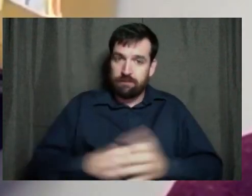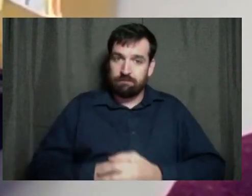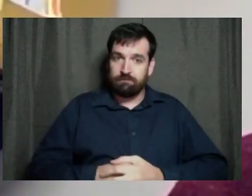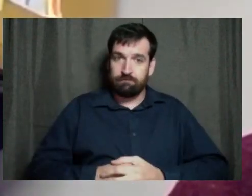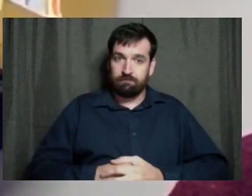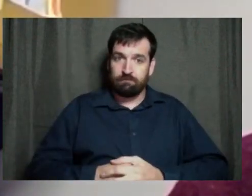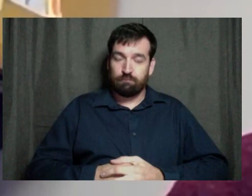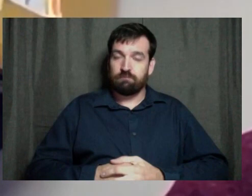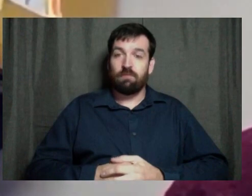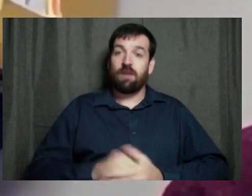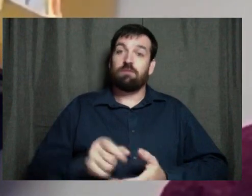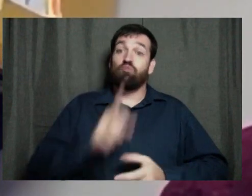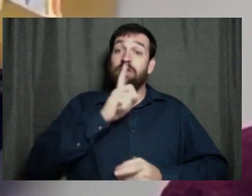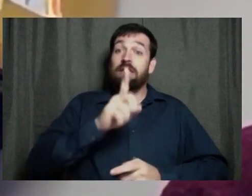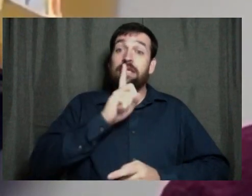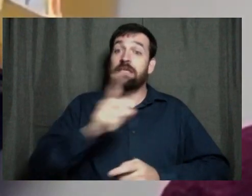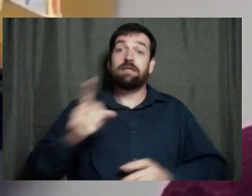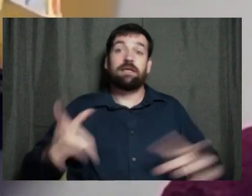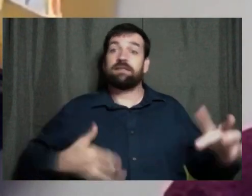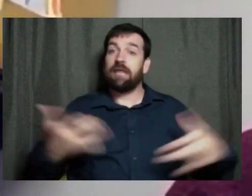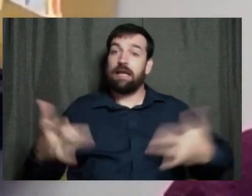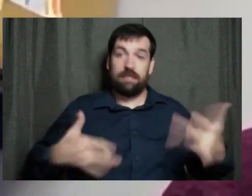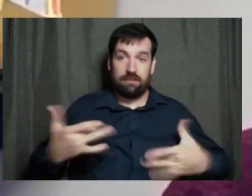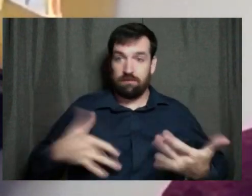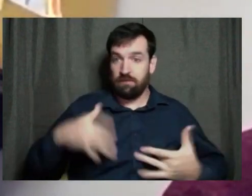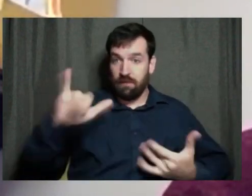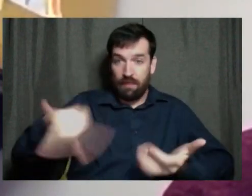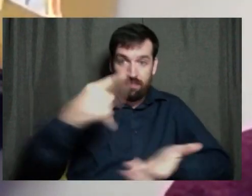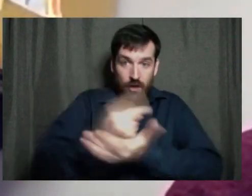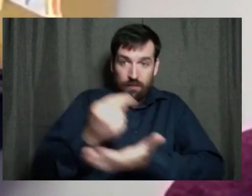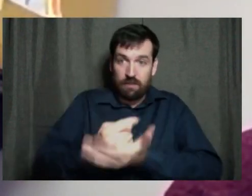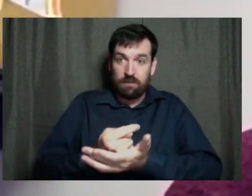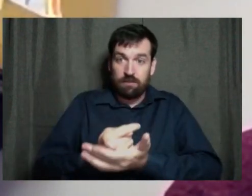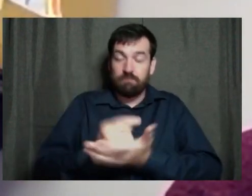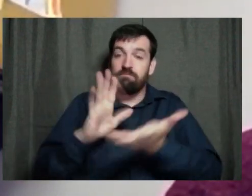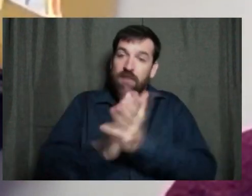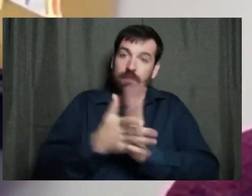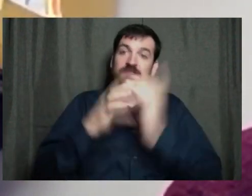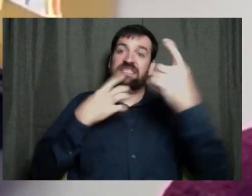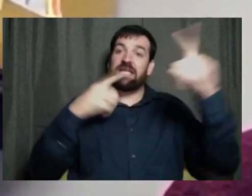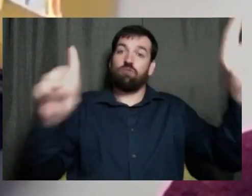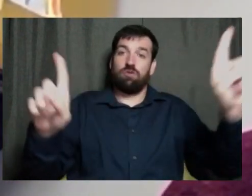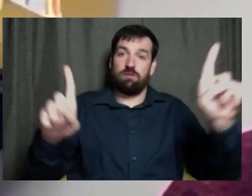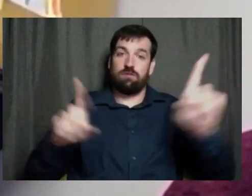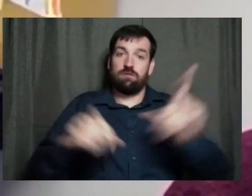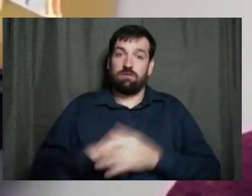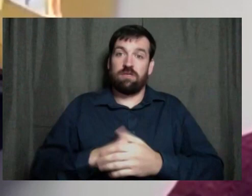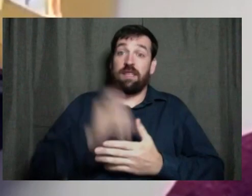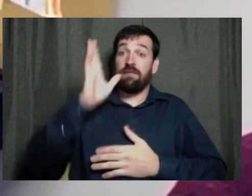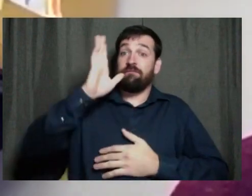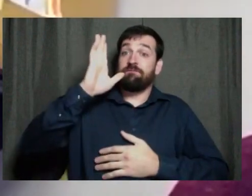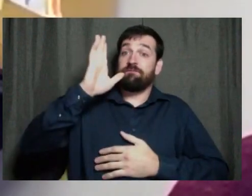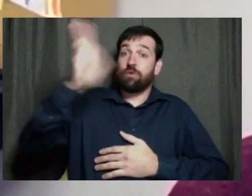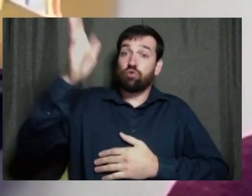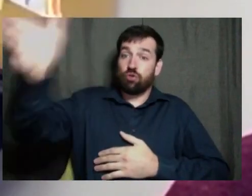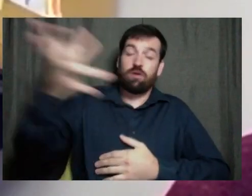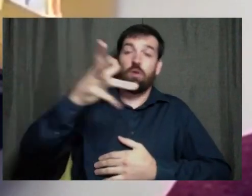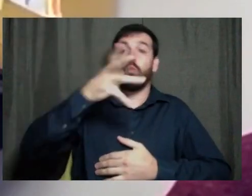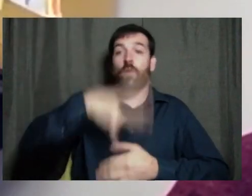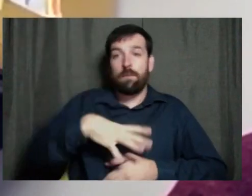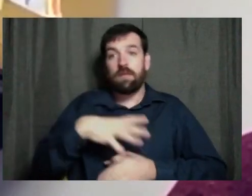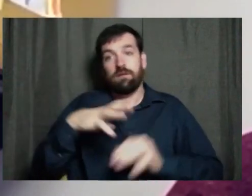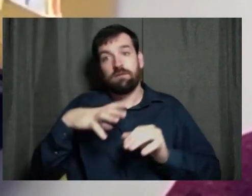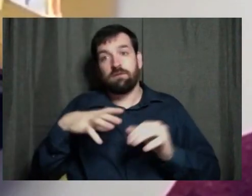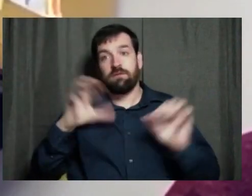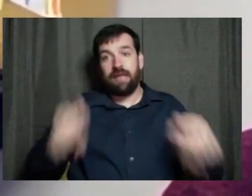really excited that it's a therapy that ended up being successful, and that in the future, that women will be able to benefit